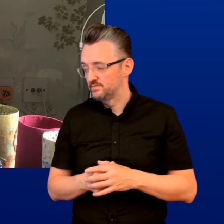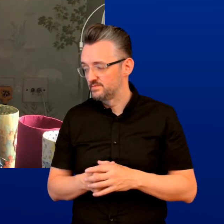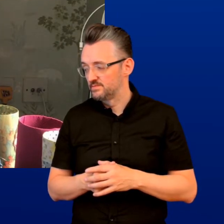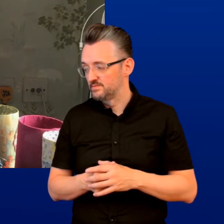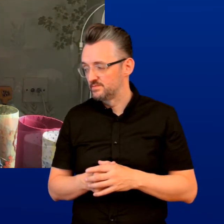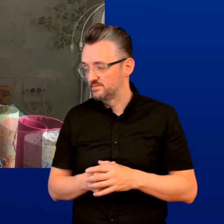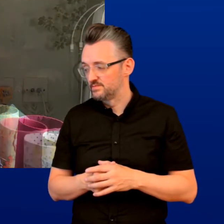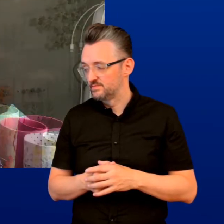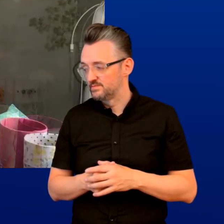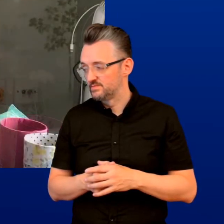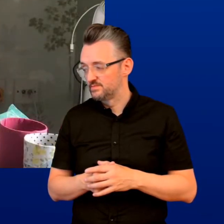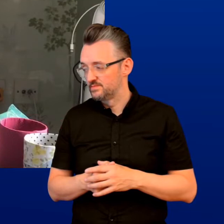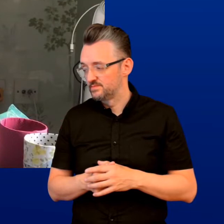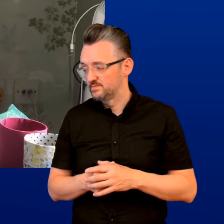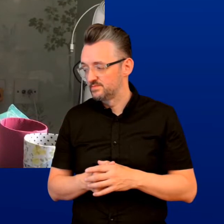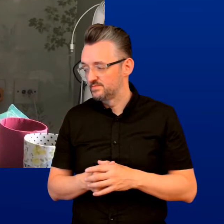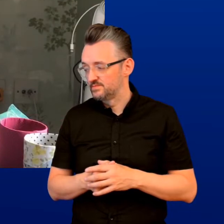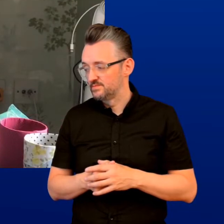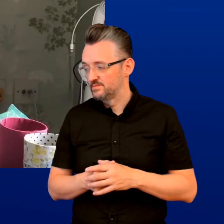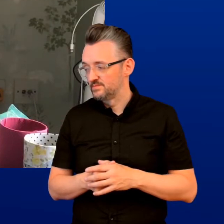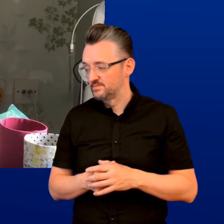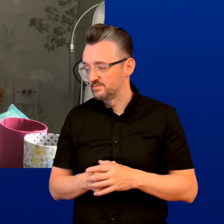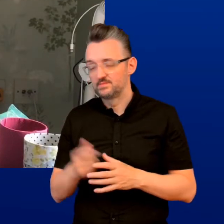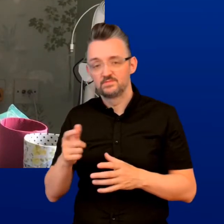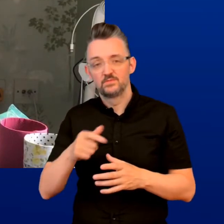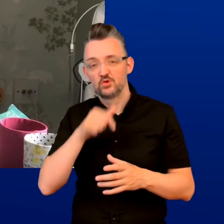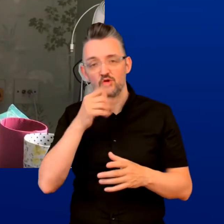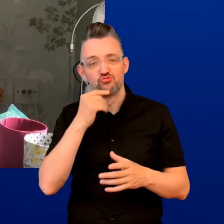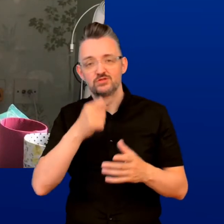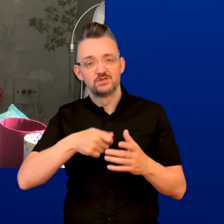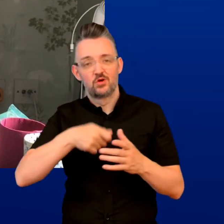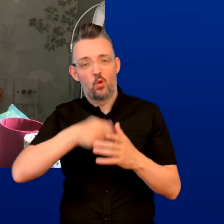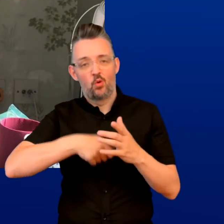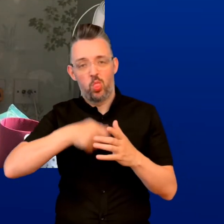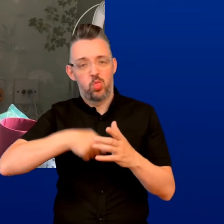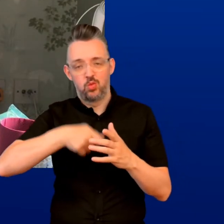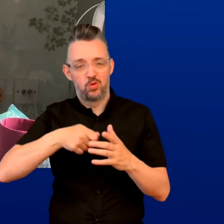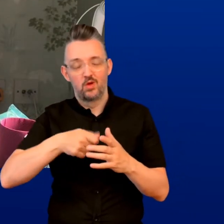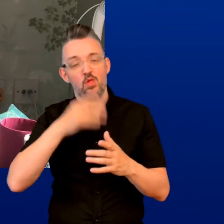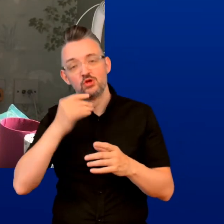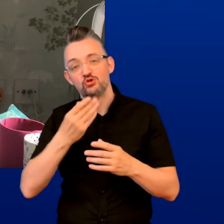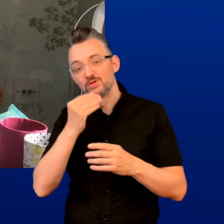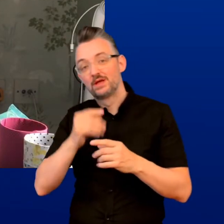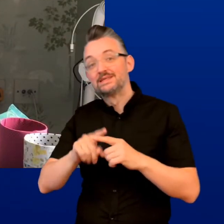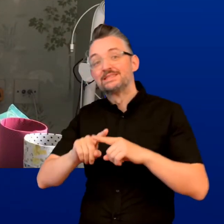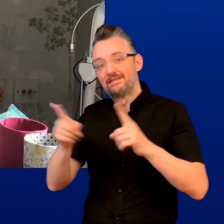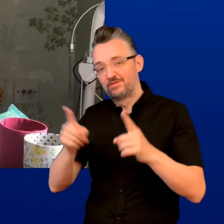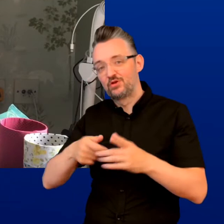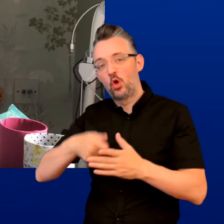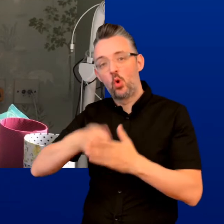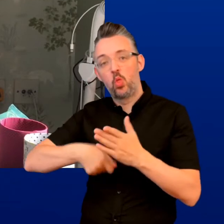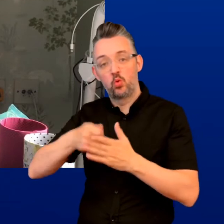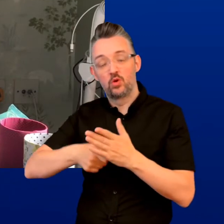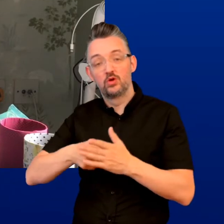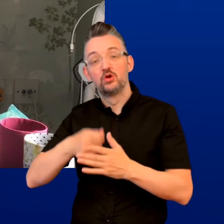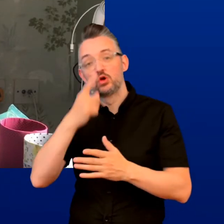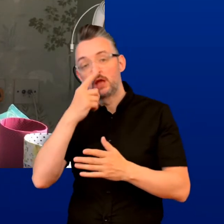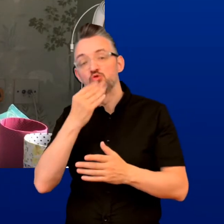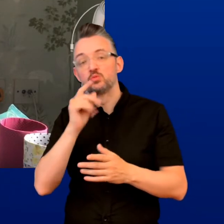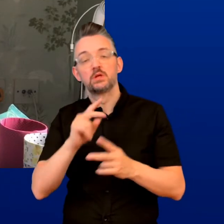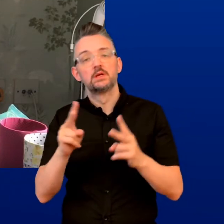That's dry enough. Right, I'm not using the glue stick this time. I'm going to use glue, but you can